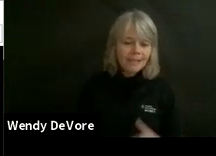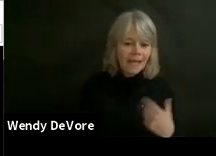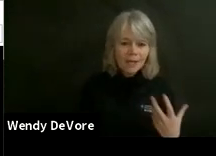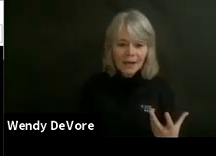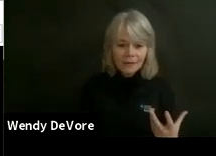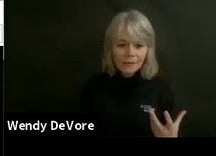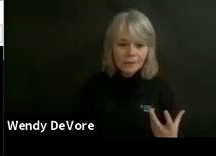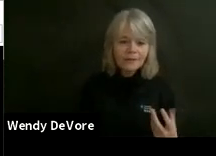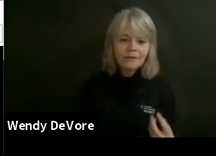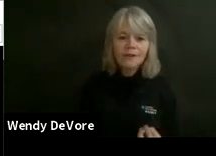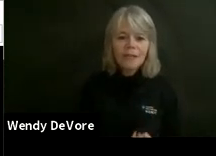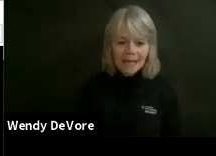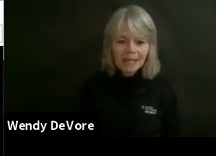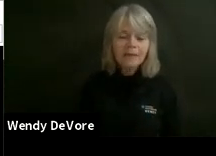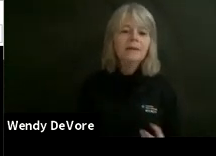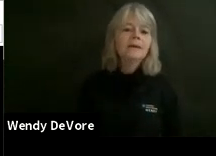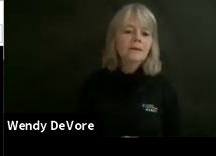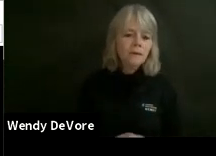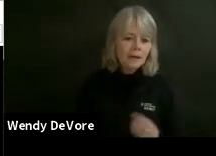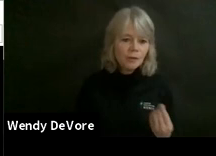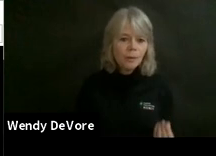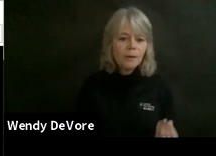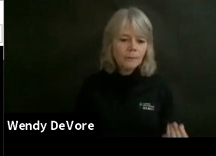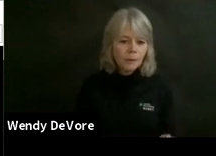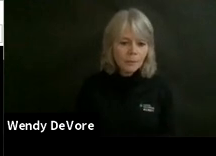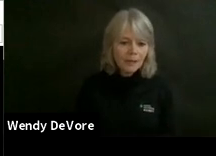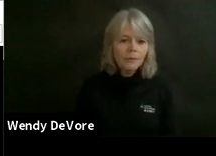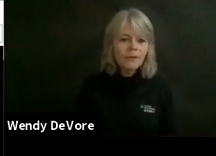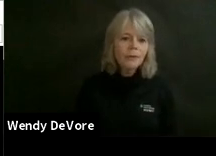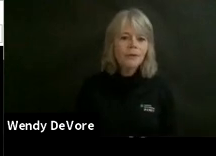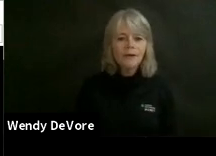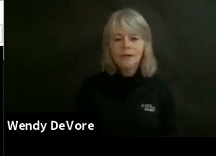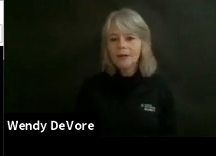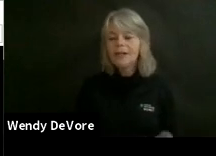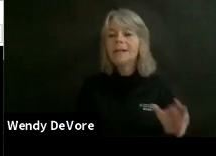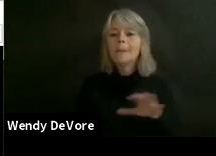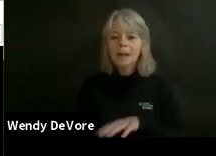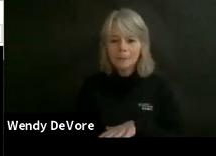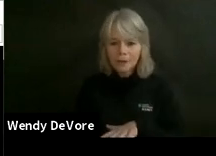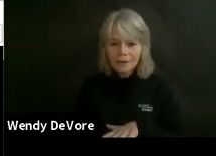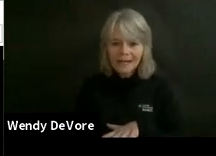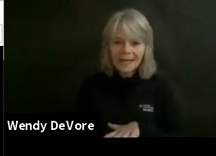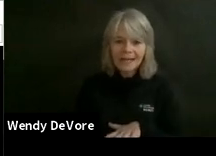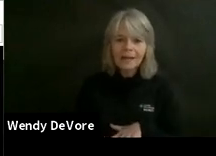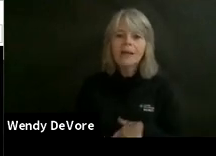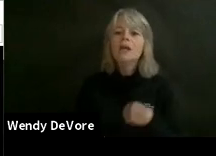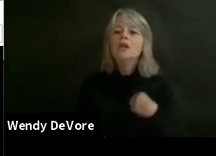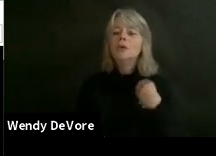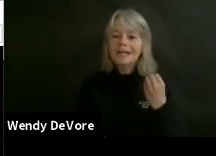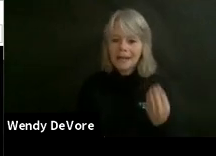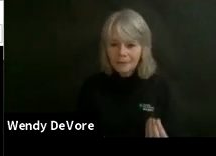Again, you'll have to consider lighting as you would when you're meeting with someone who's hard of hearing. So taking,